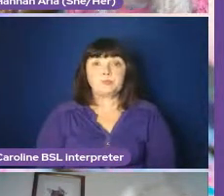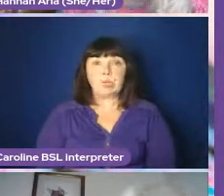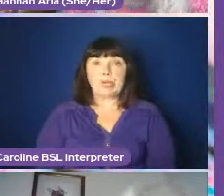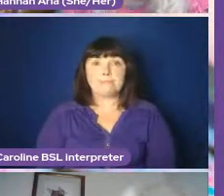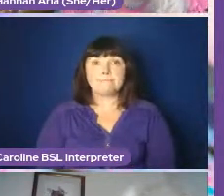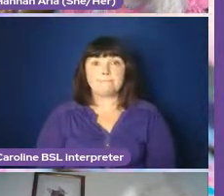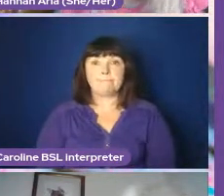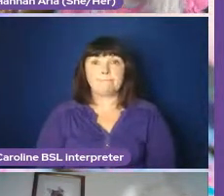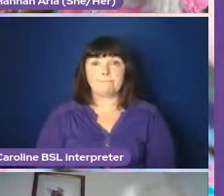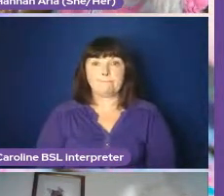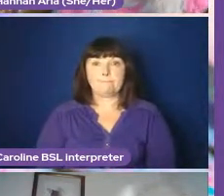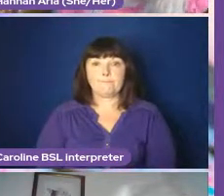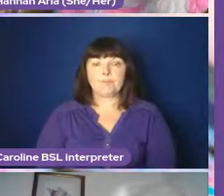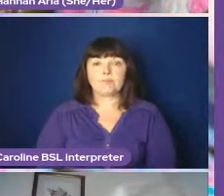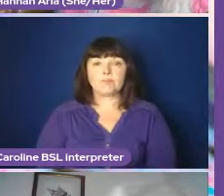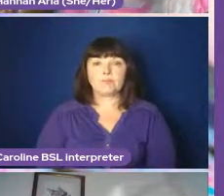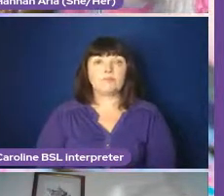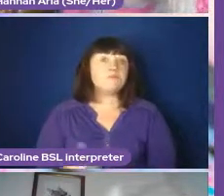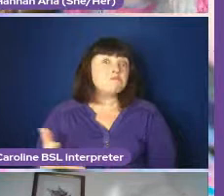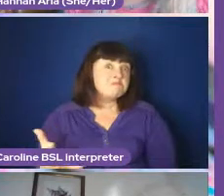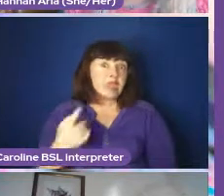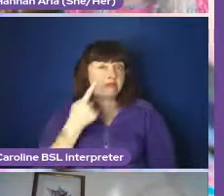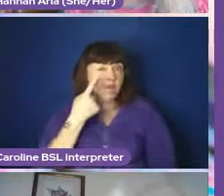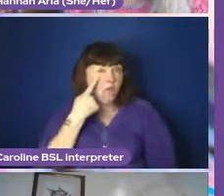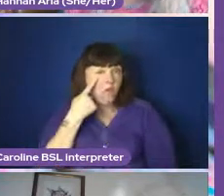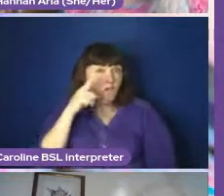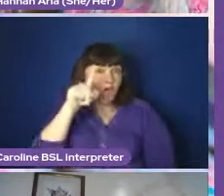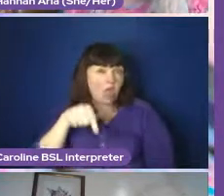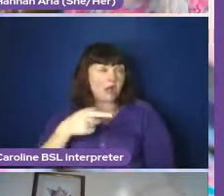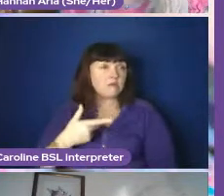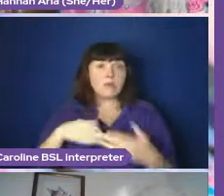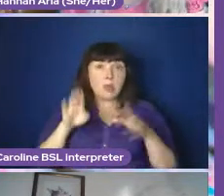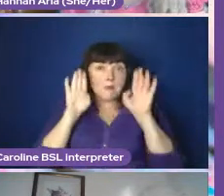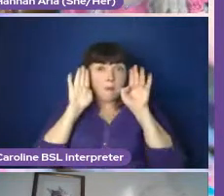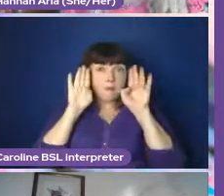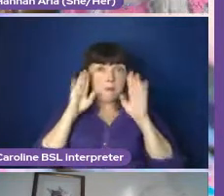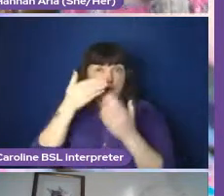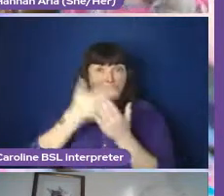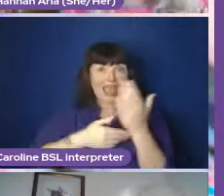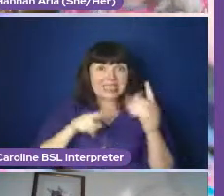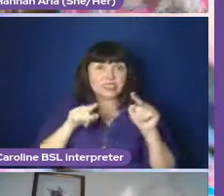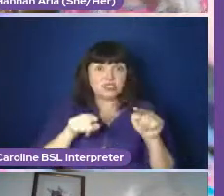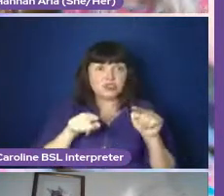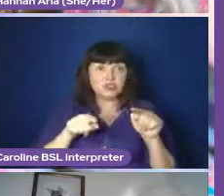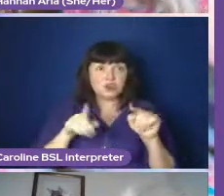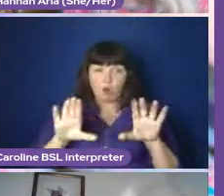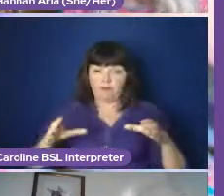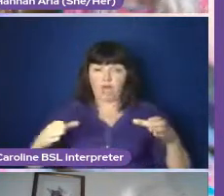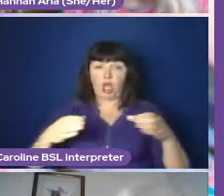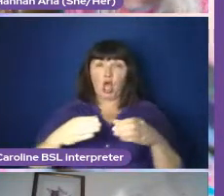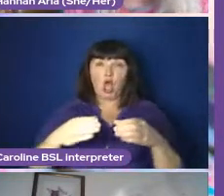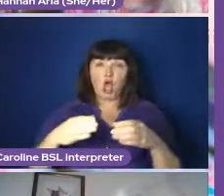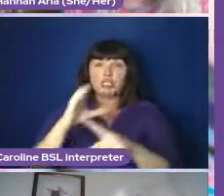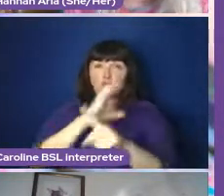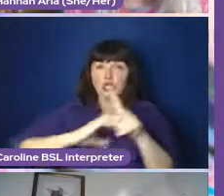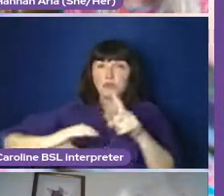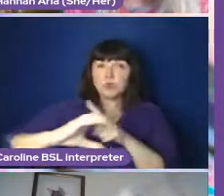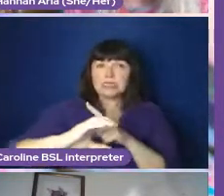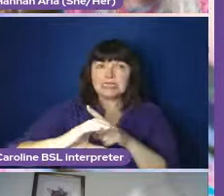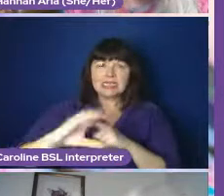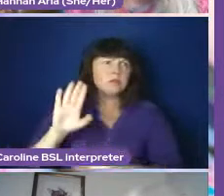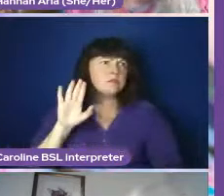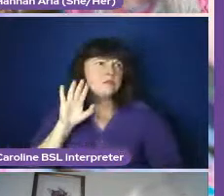if you get a chance to check out the Herd Community page, there's still time. I can hear myself echoing a little bit. I don't